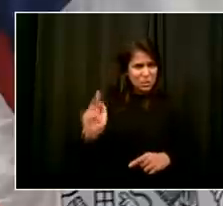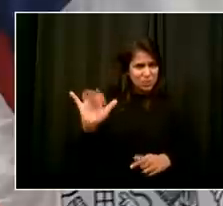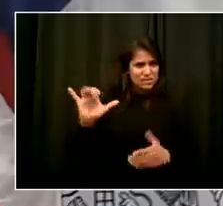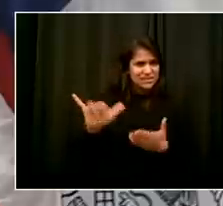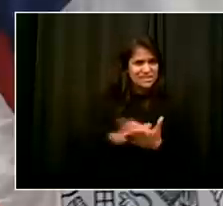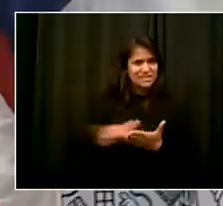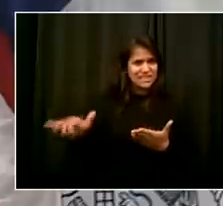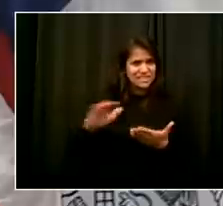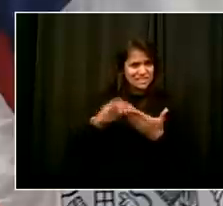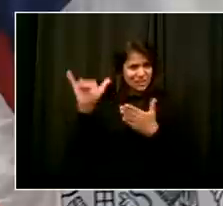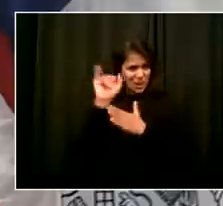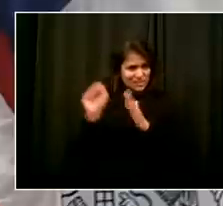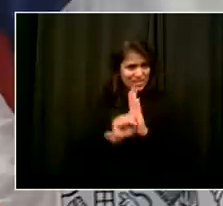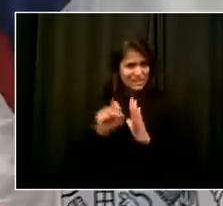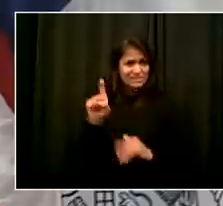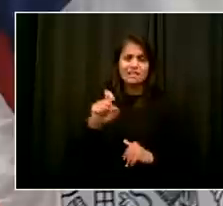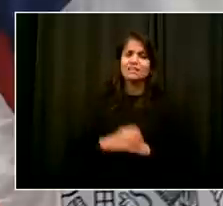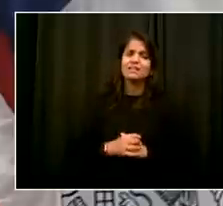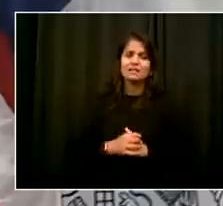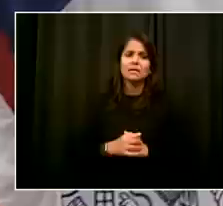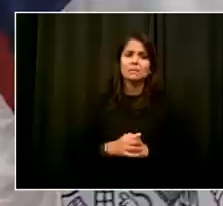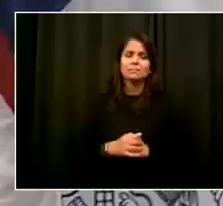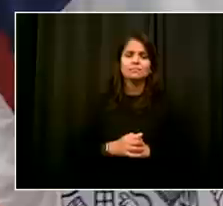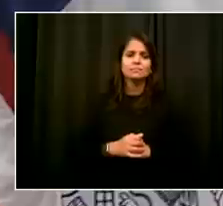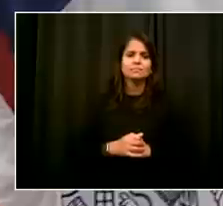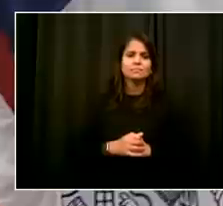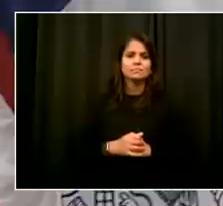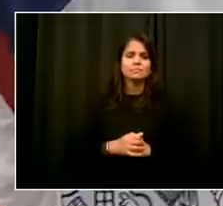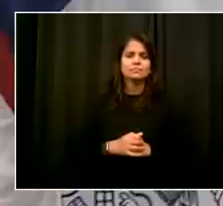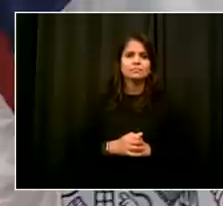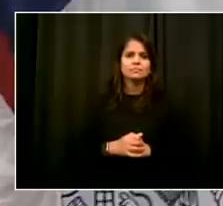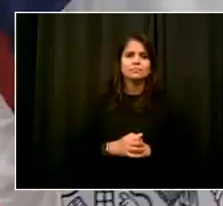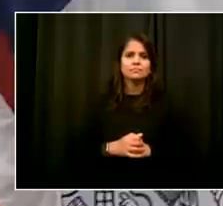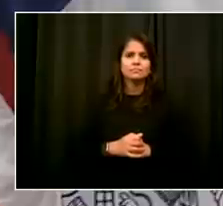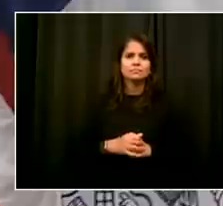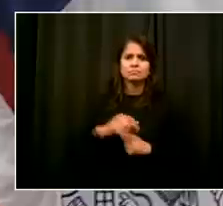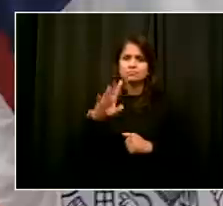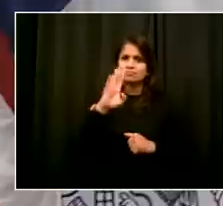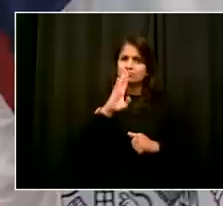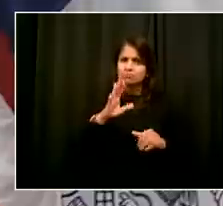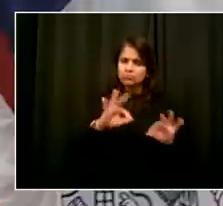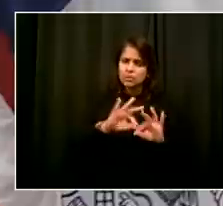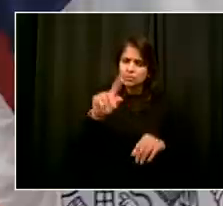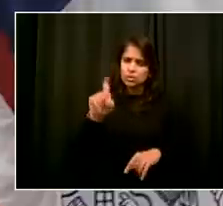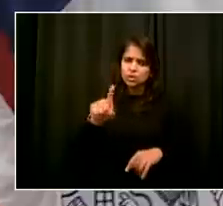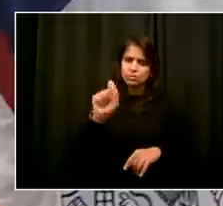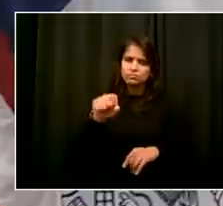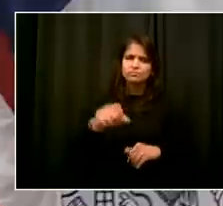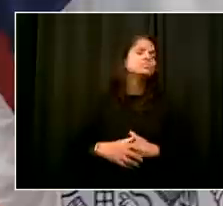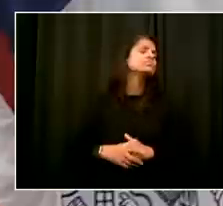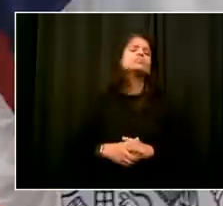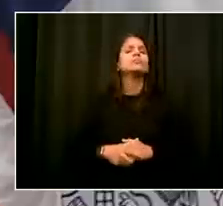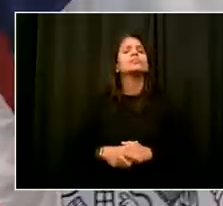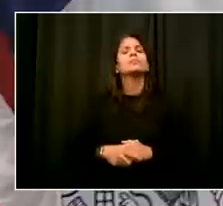Abu, it's a really important question, and I'll let Dr. Choksi and Dr. Varma speak